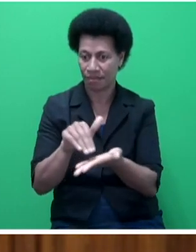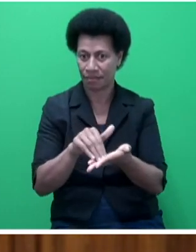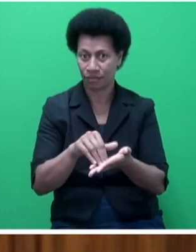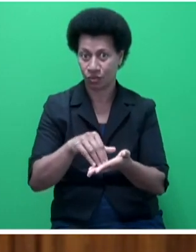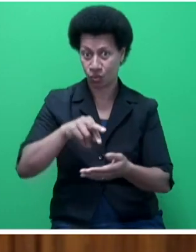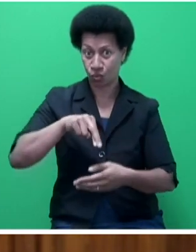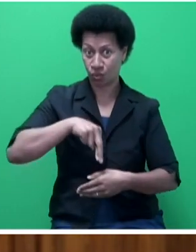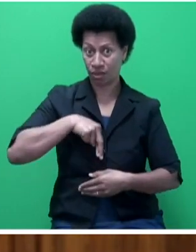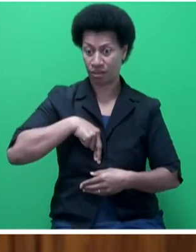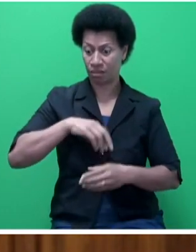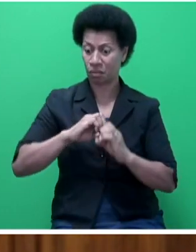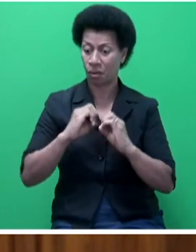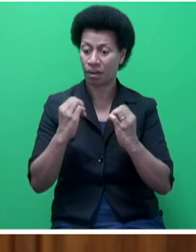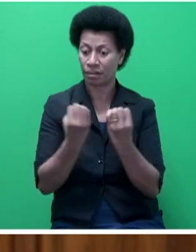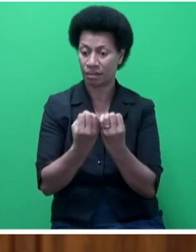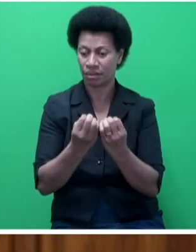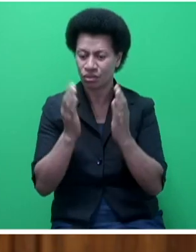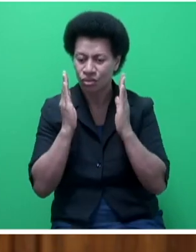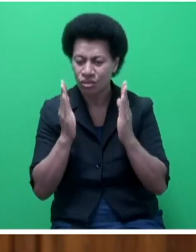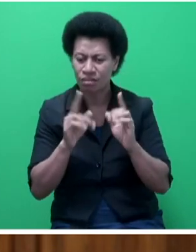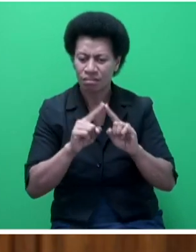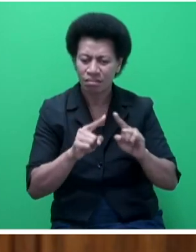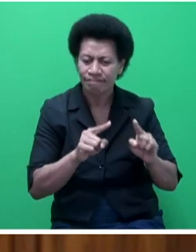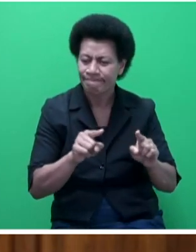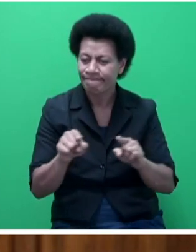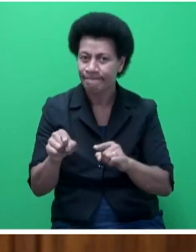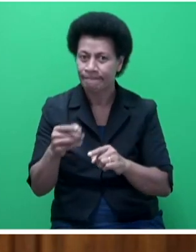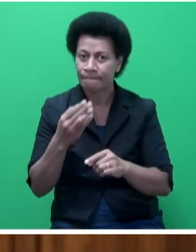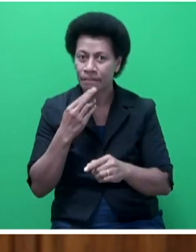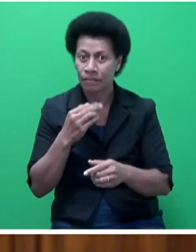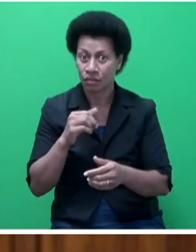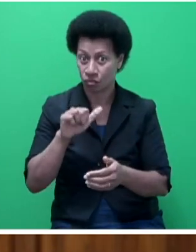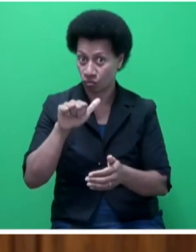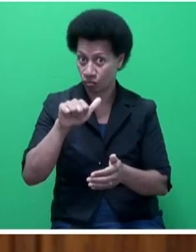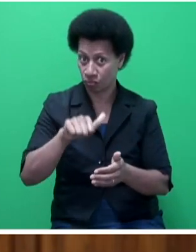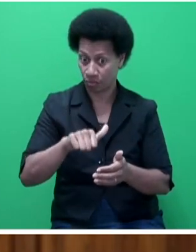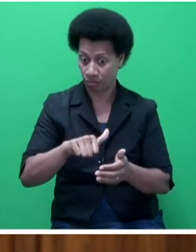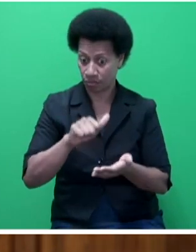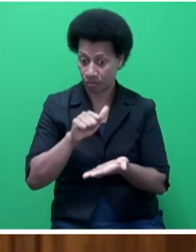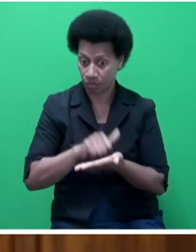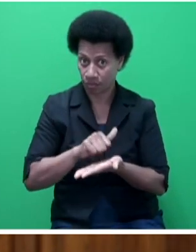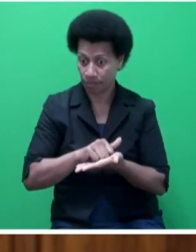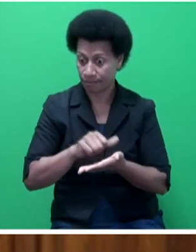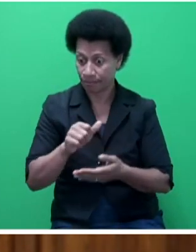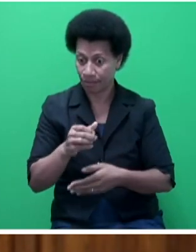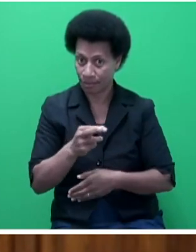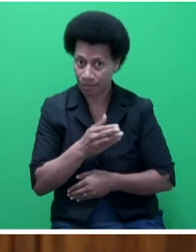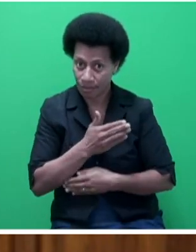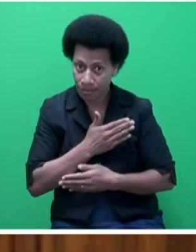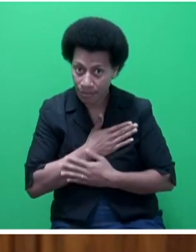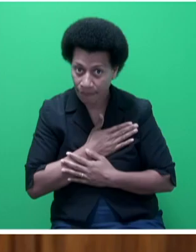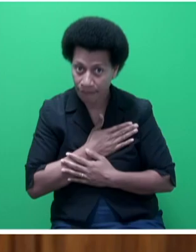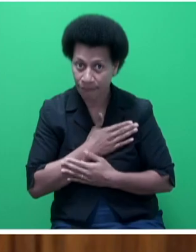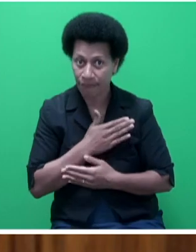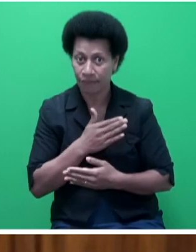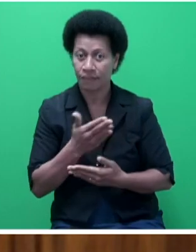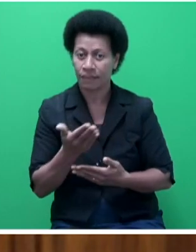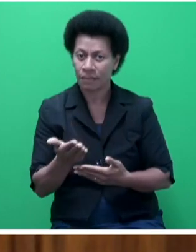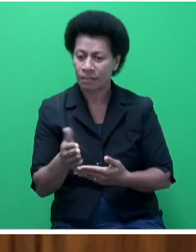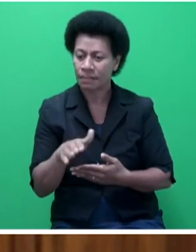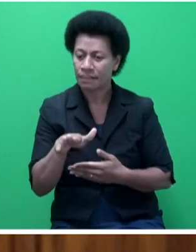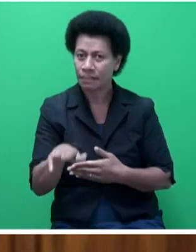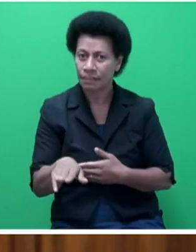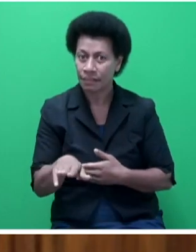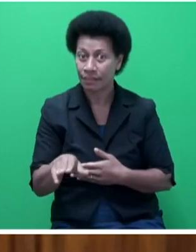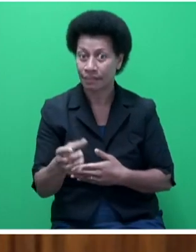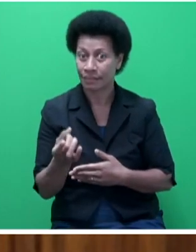to continue inculcating righteousness, kindness, compassion, respect, morality, and other good qualities